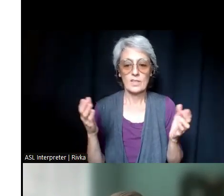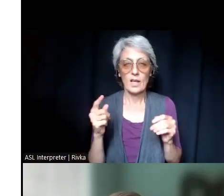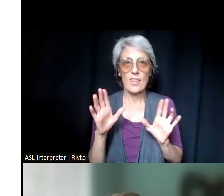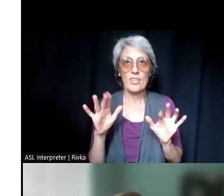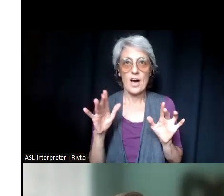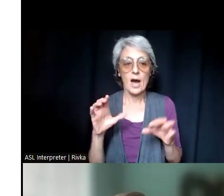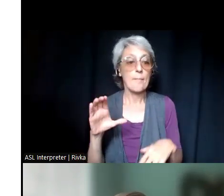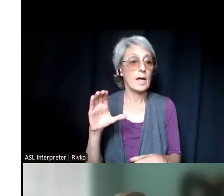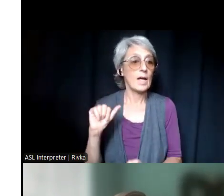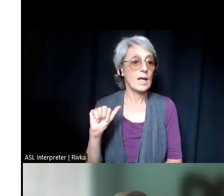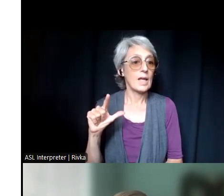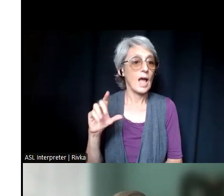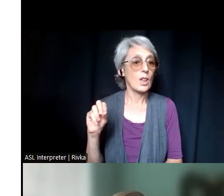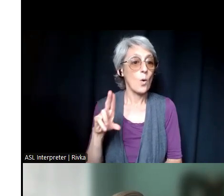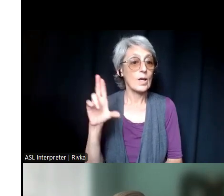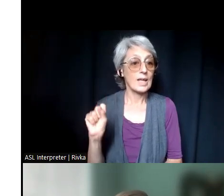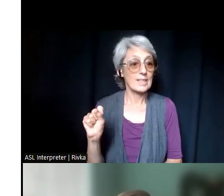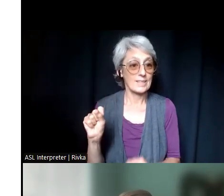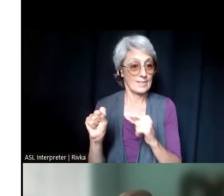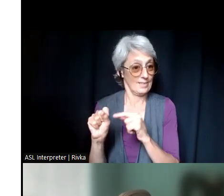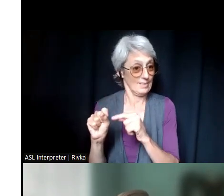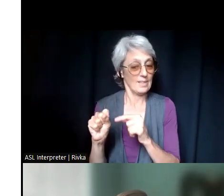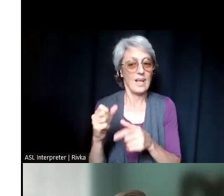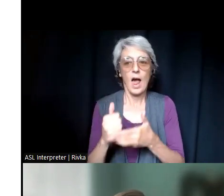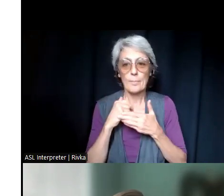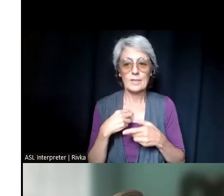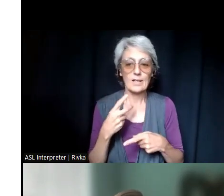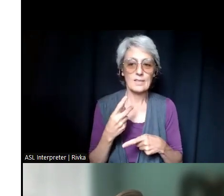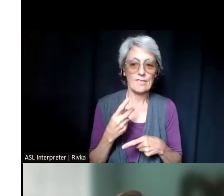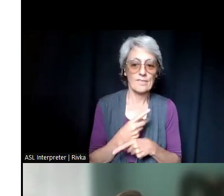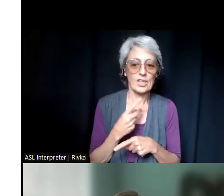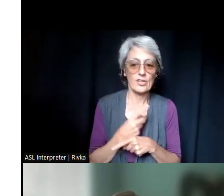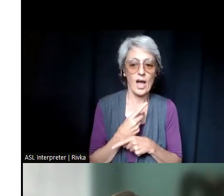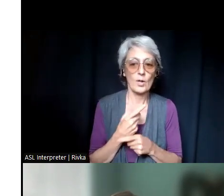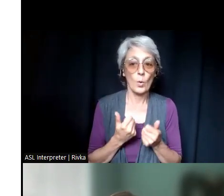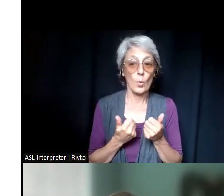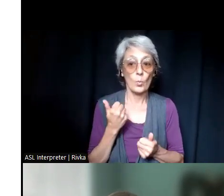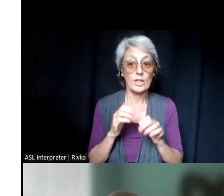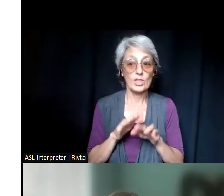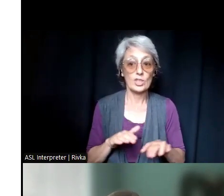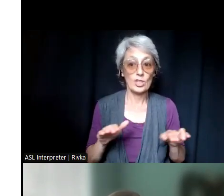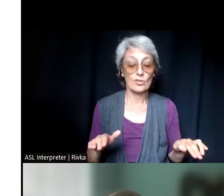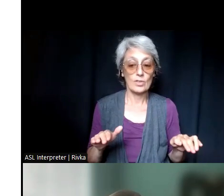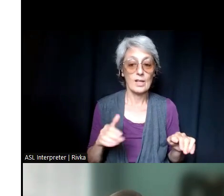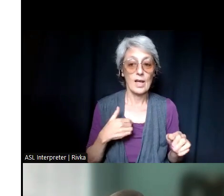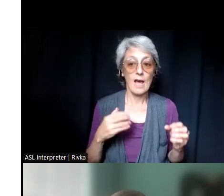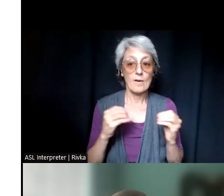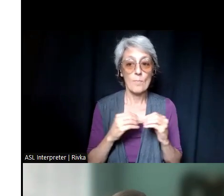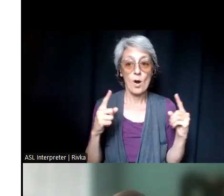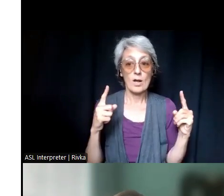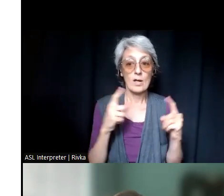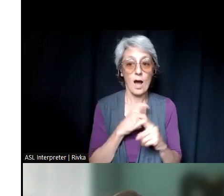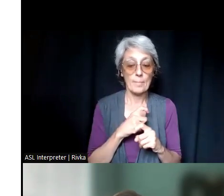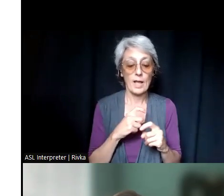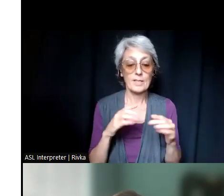is really what helps us to determine and establish which children have more complex behavioral health